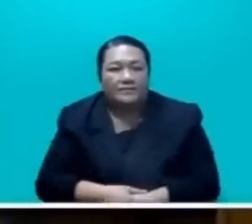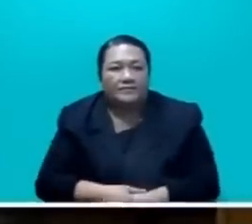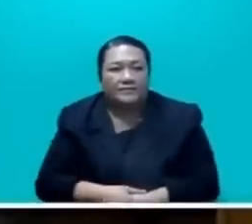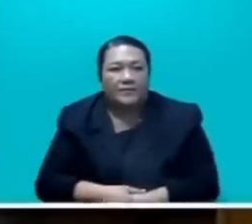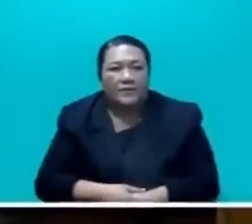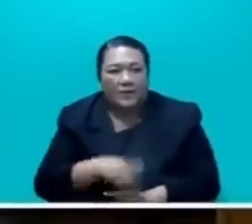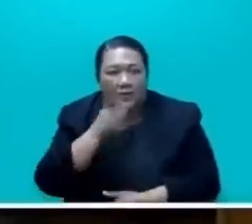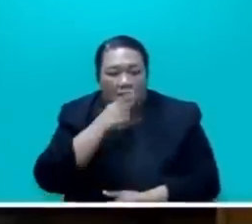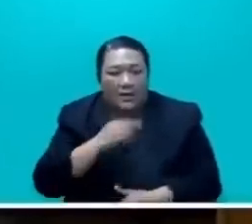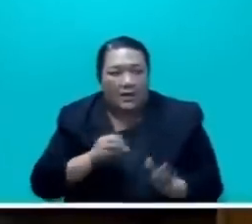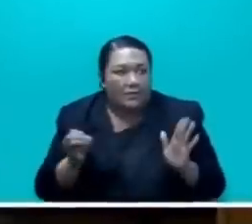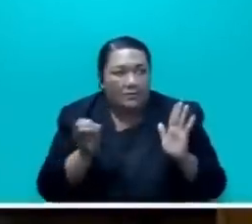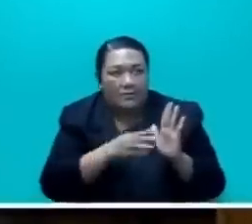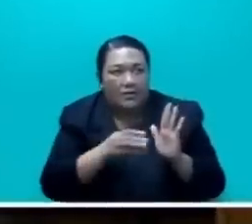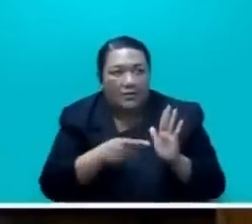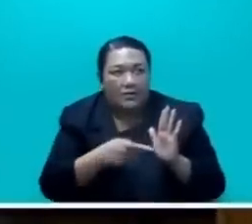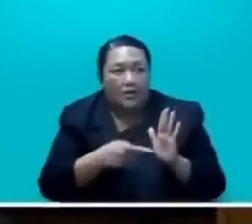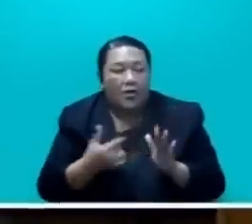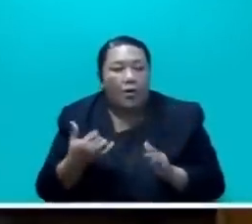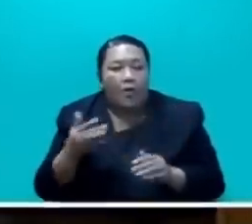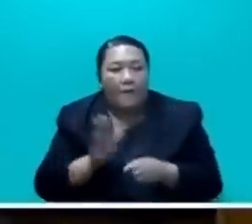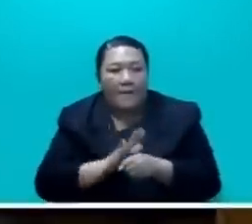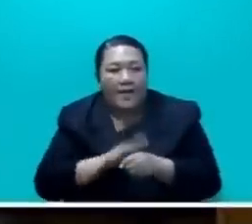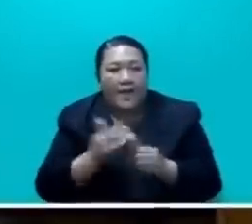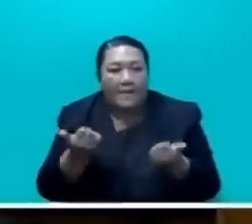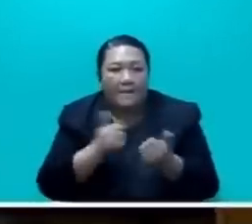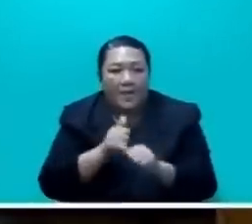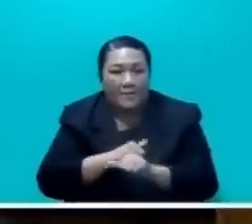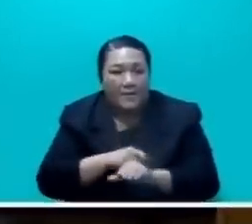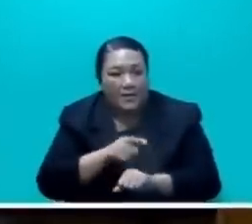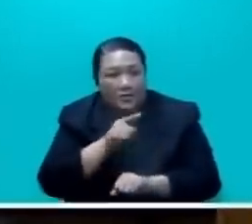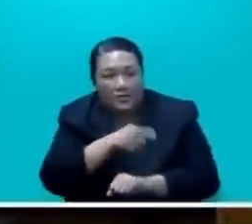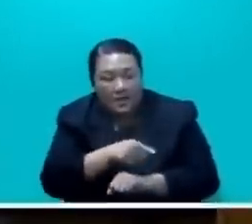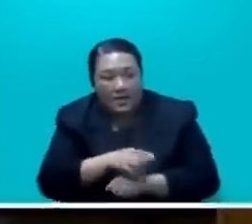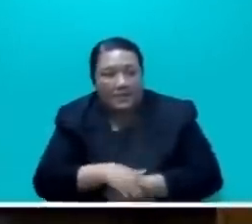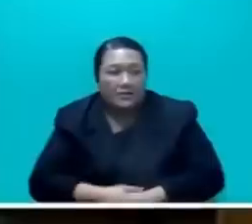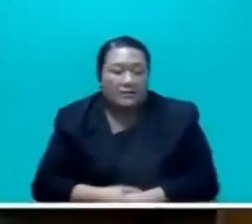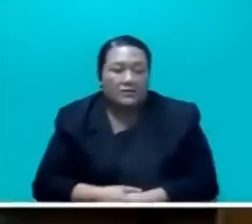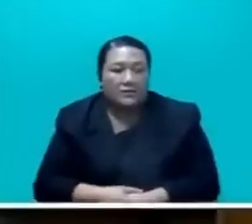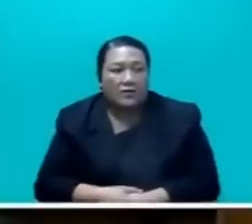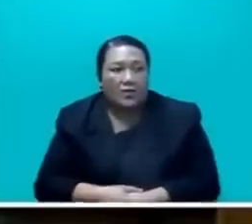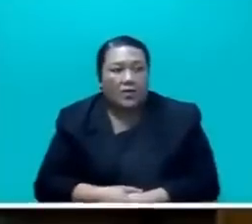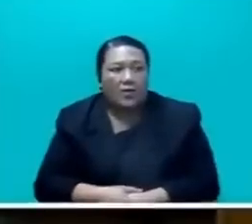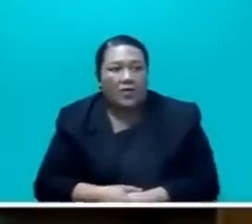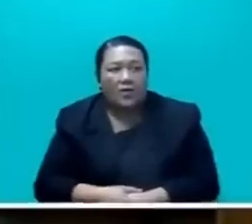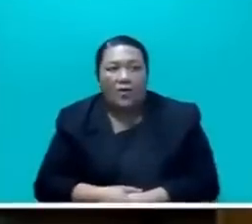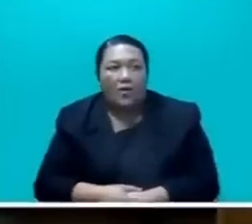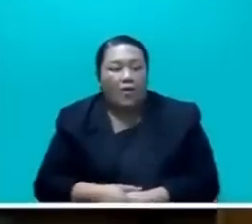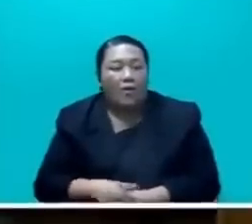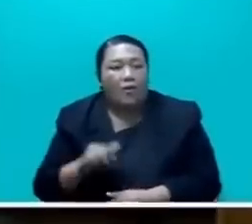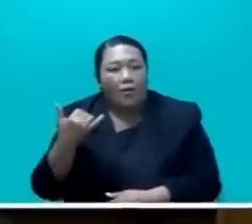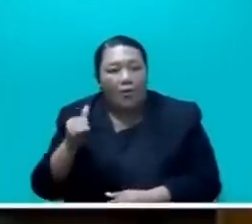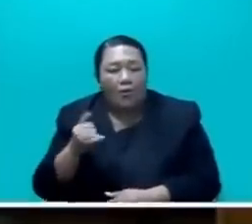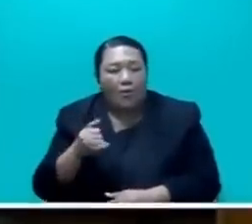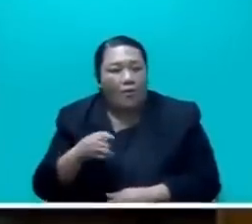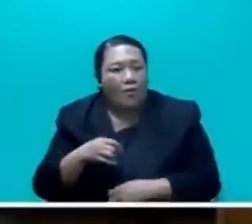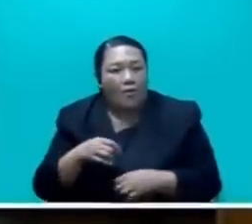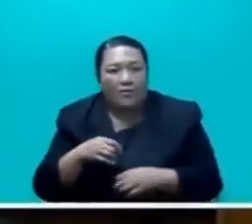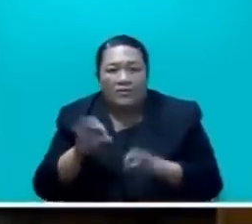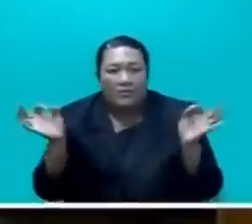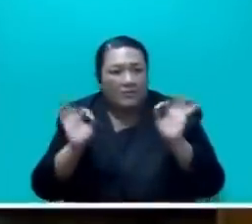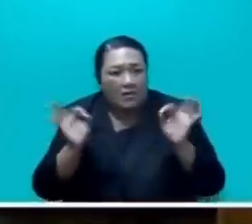insert or make an amendment to this, or we do not have that power. I do not know, Mr. Speaker, sir.